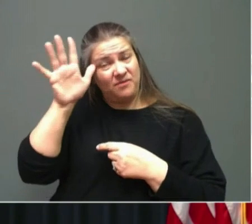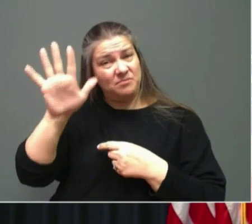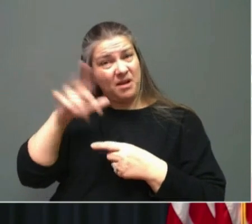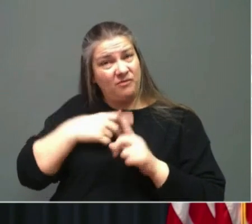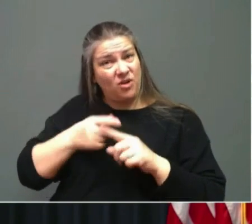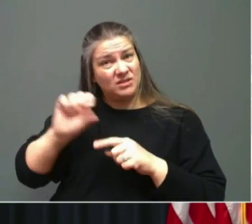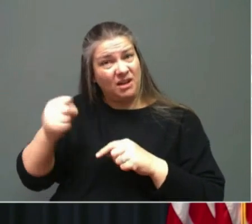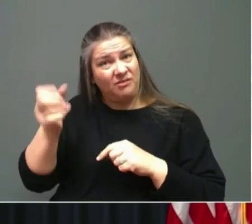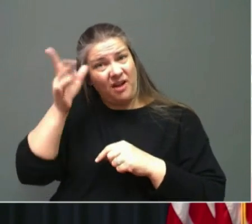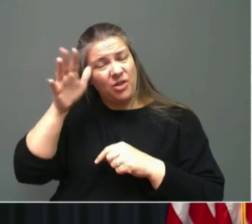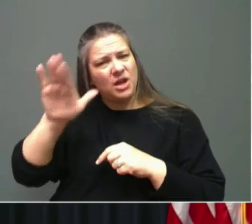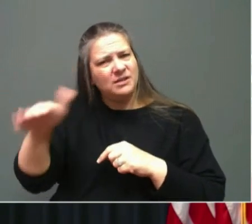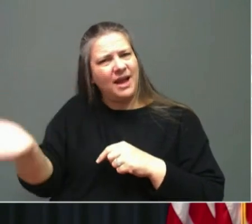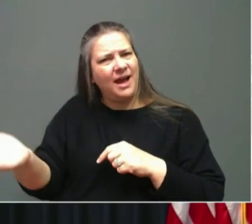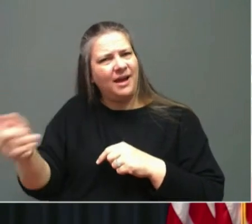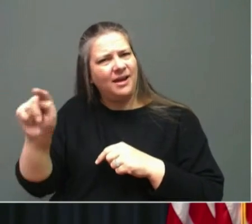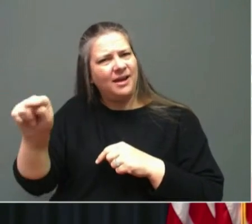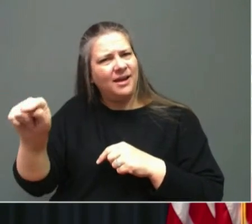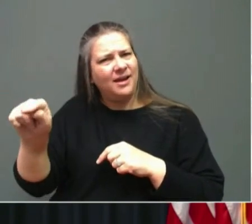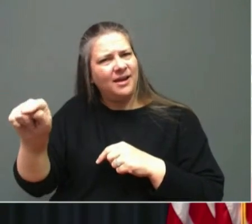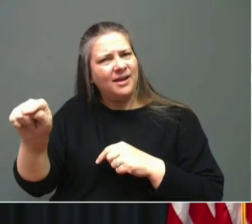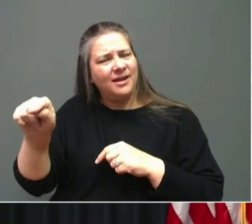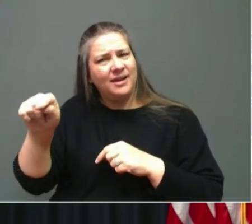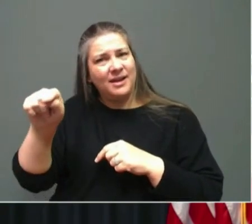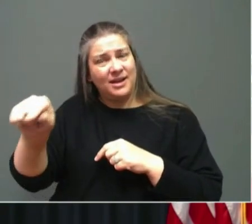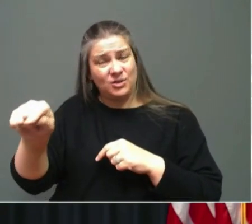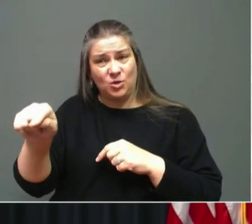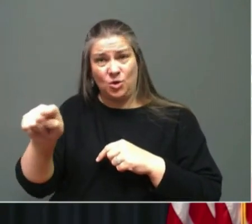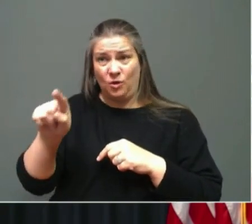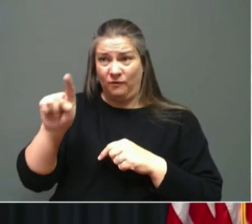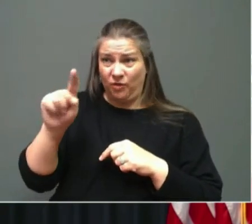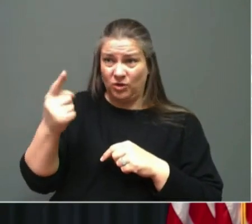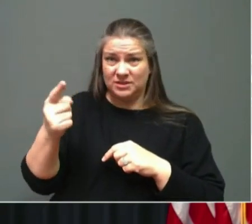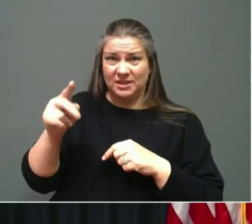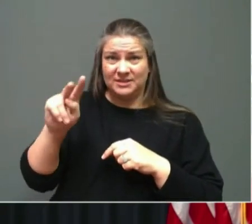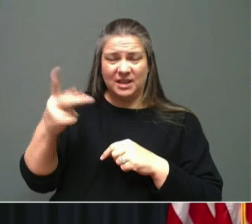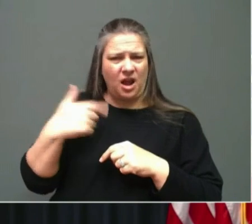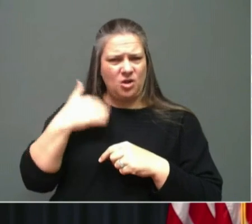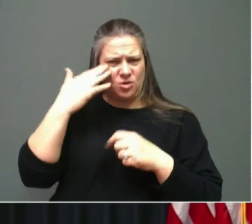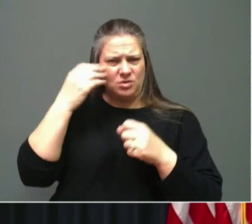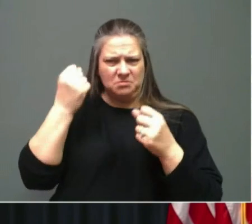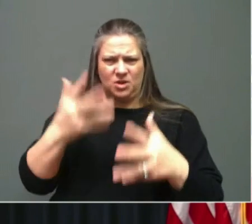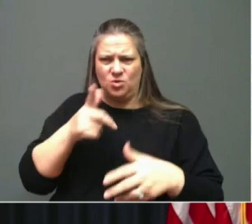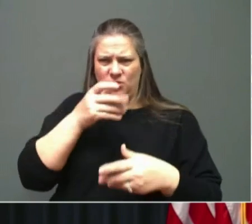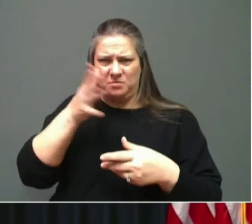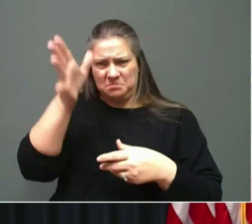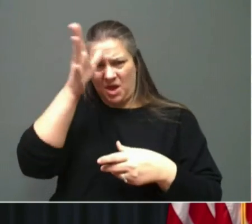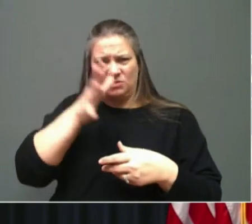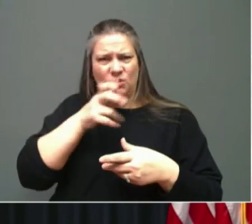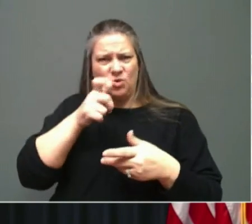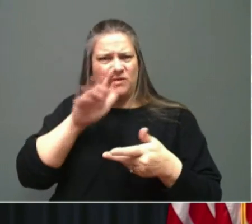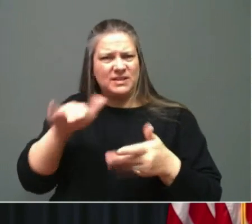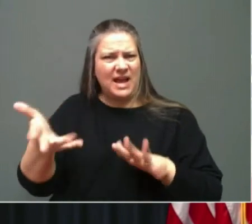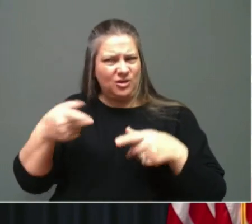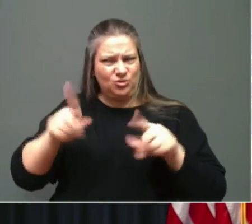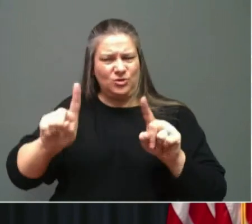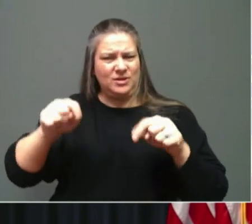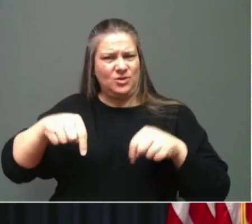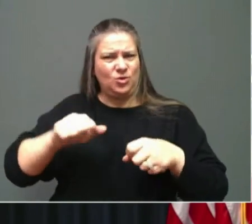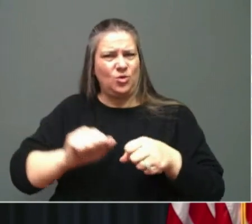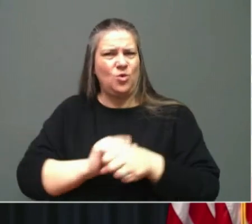10th individual I know that's lost a parent during this crisis.